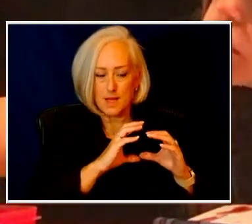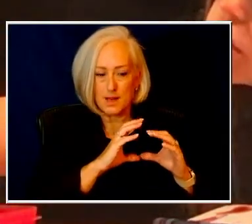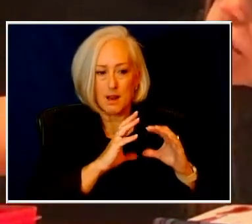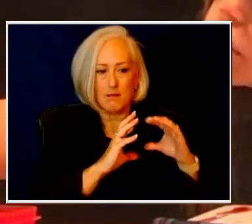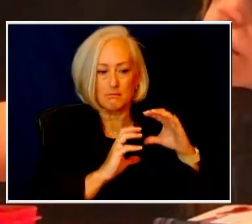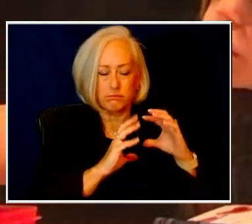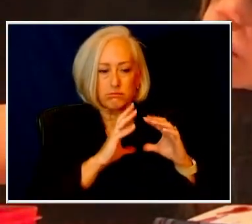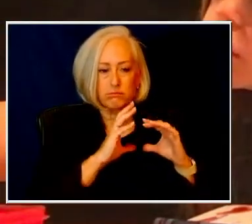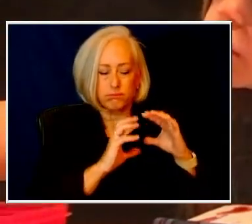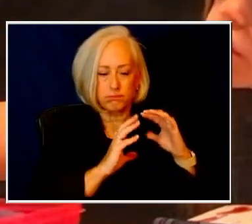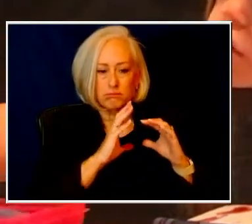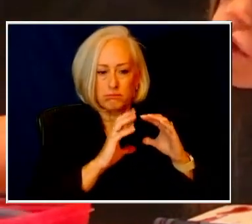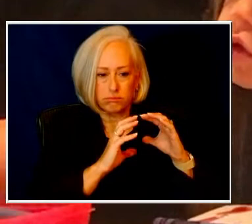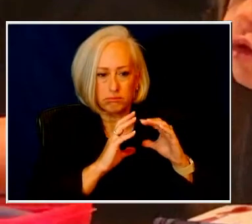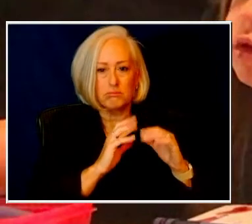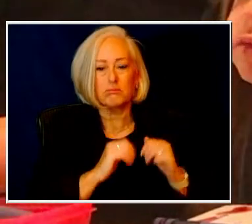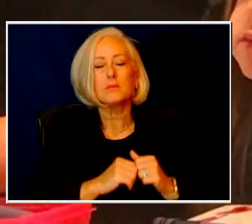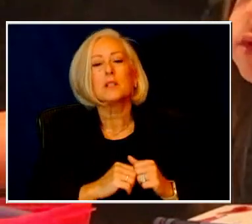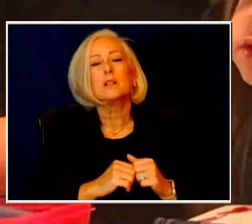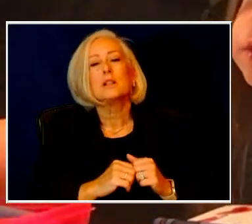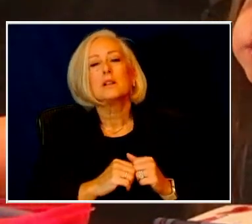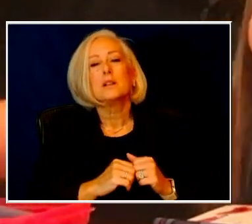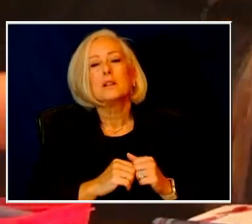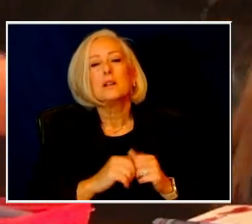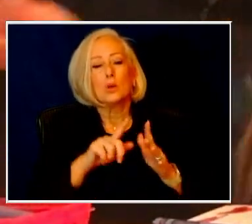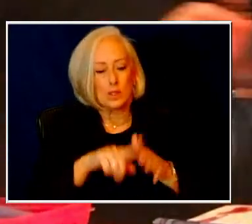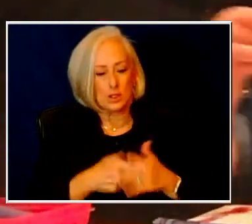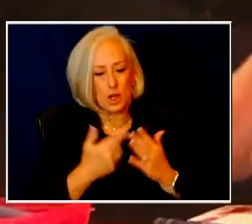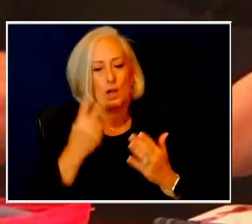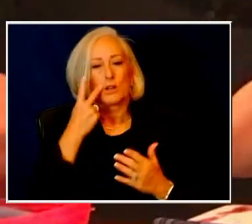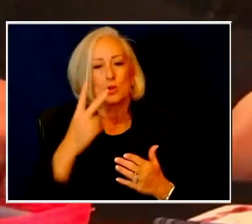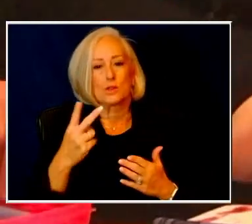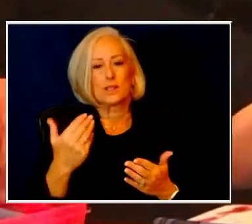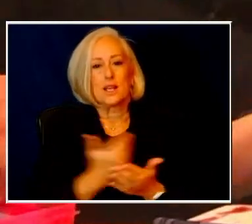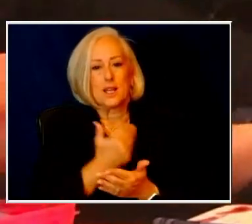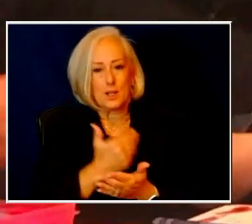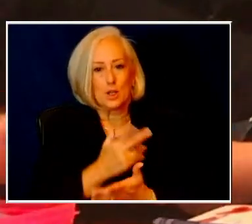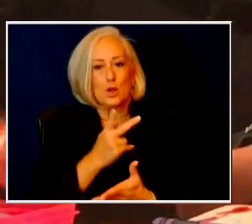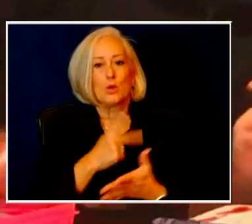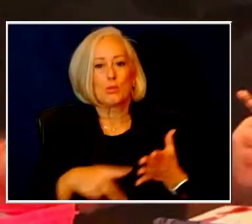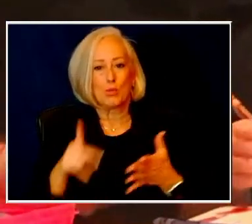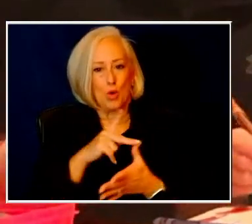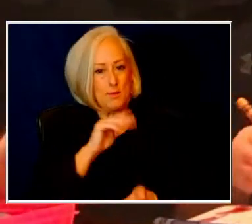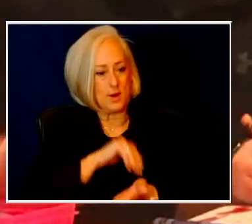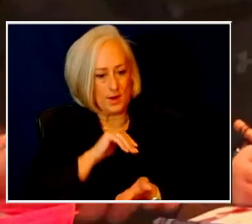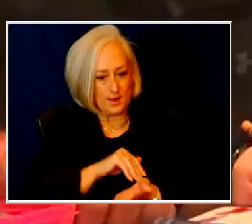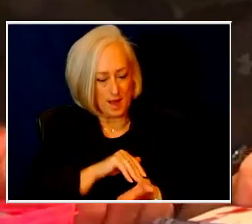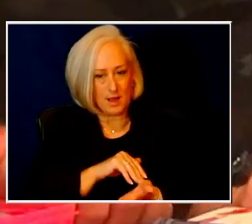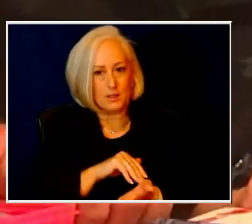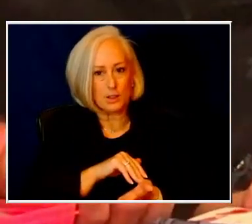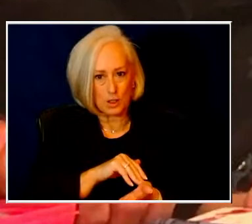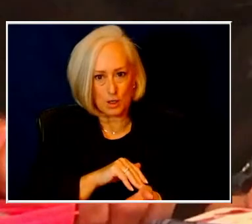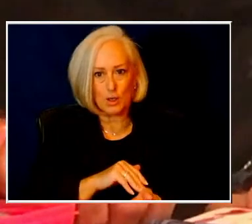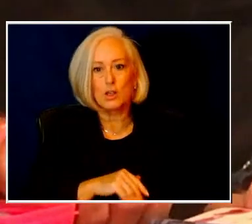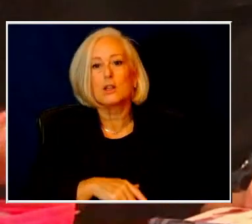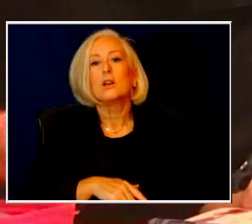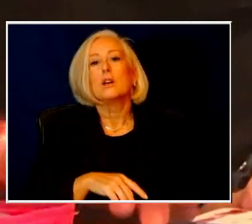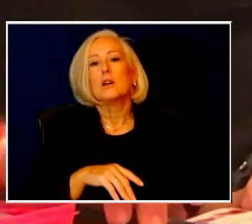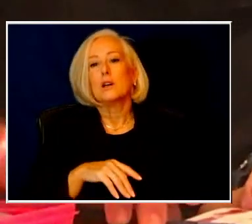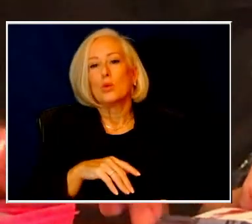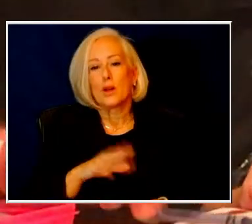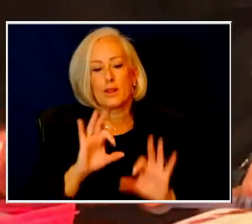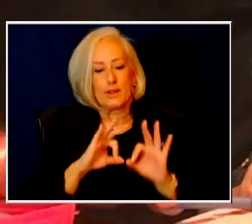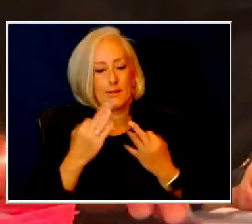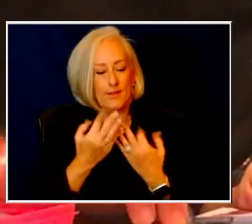We started seeing a new primary care physician, Dr. Larson, replaced our family physicians, and Kolbie